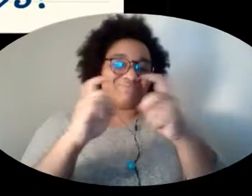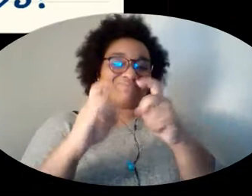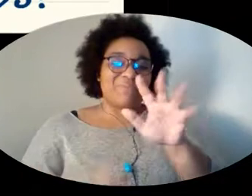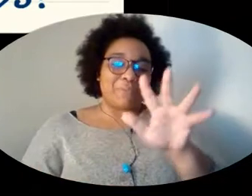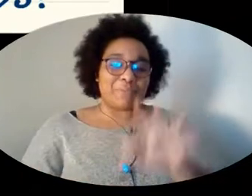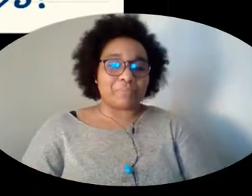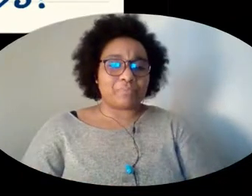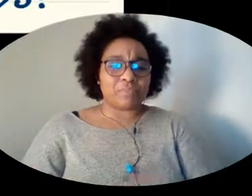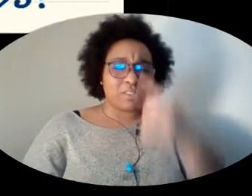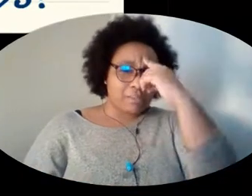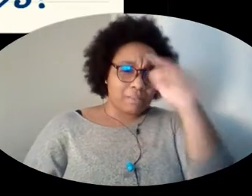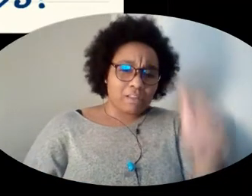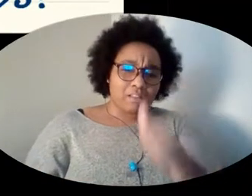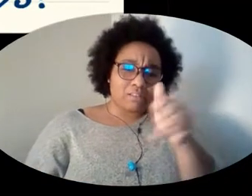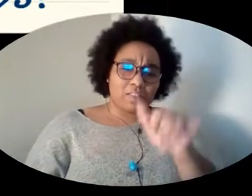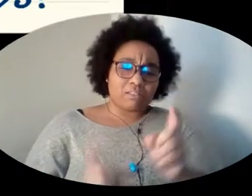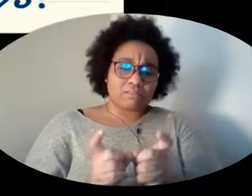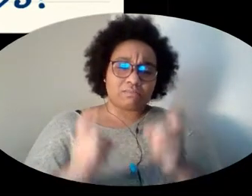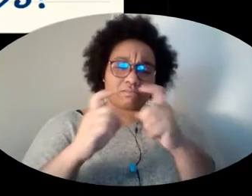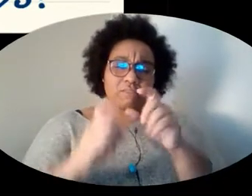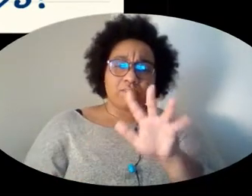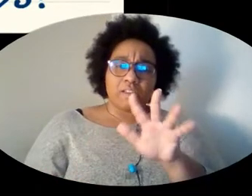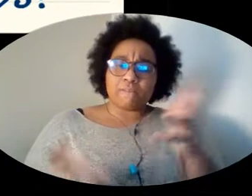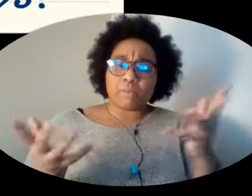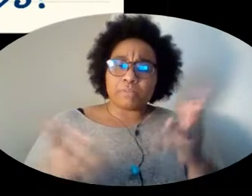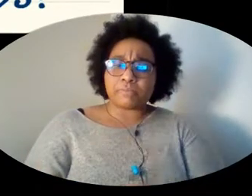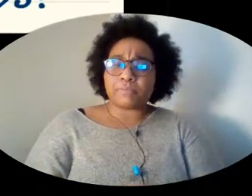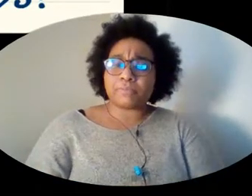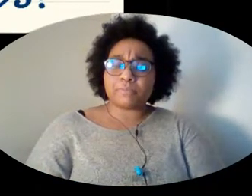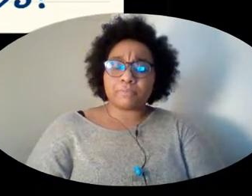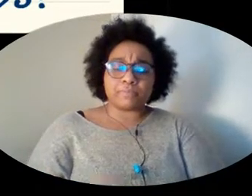moby can you think of something else that's a pentagon